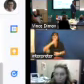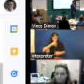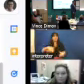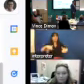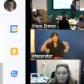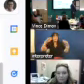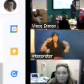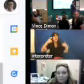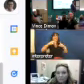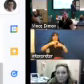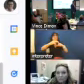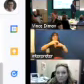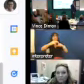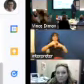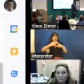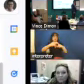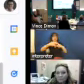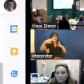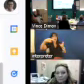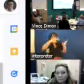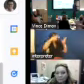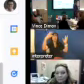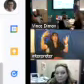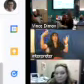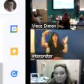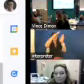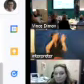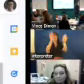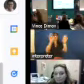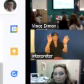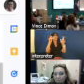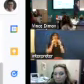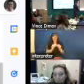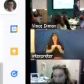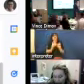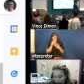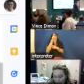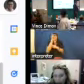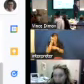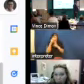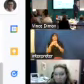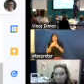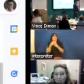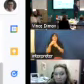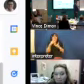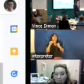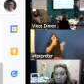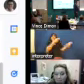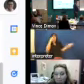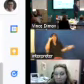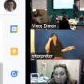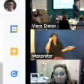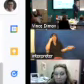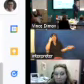a plumber here cutting out many walls so that we can replumb our whole house. So I had to rush home. But